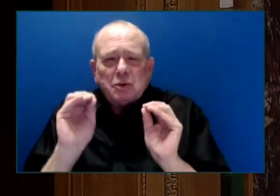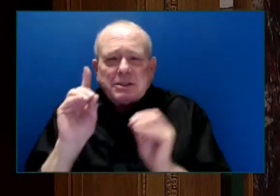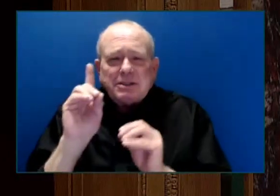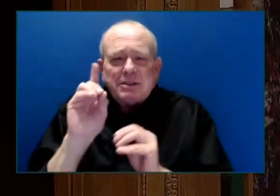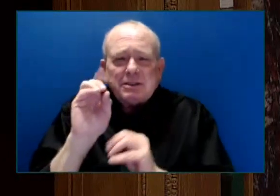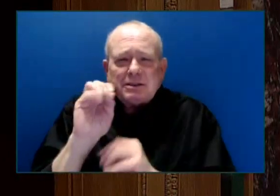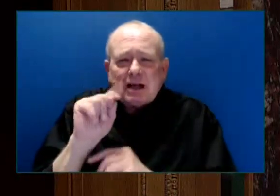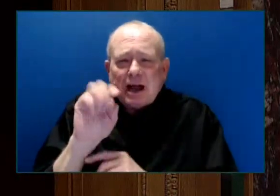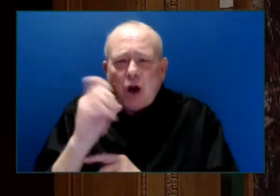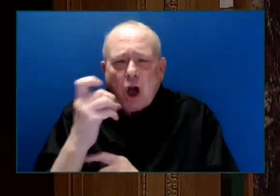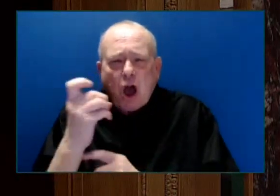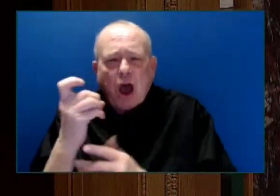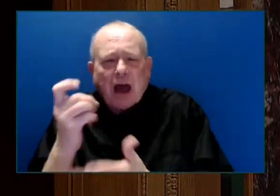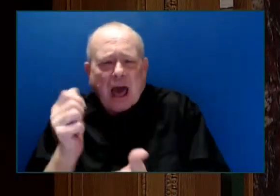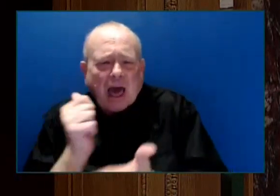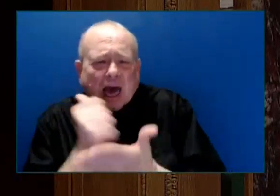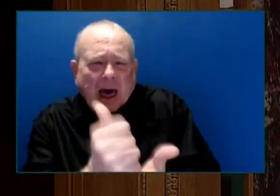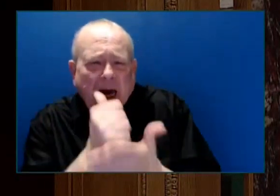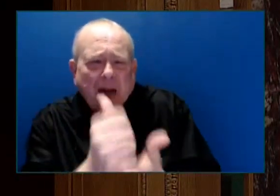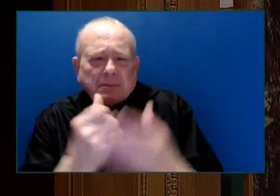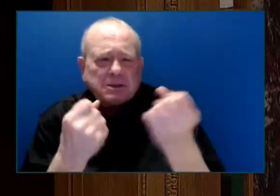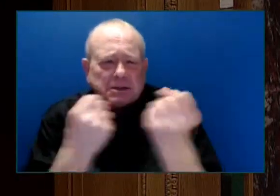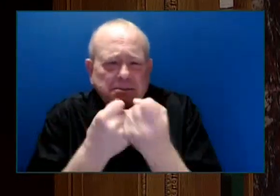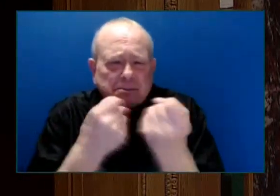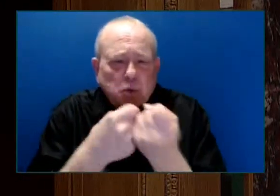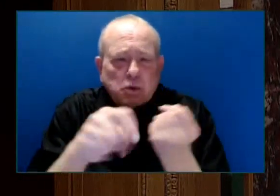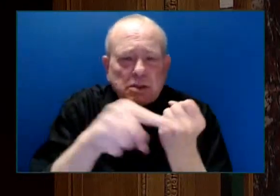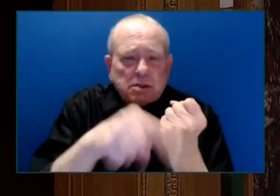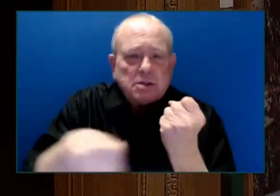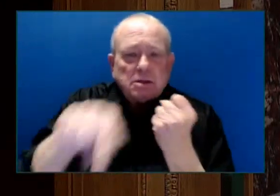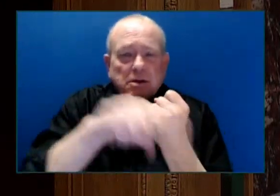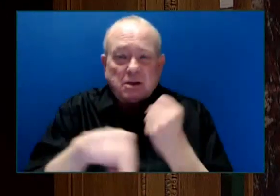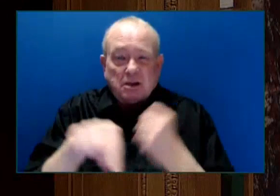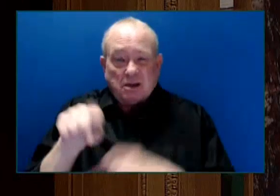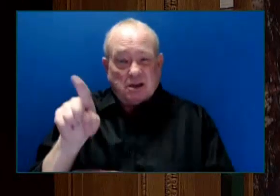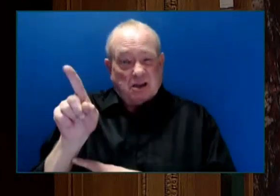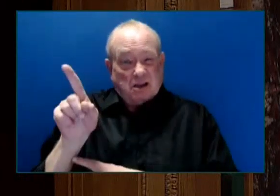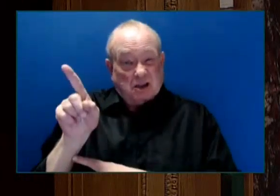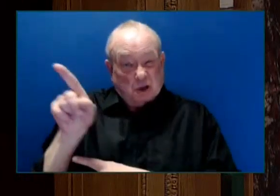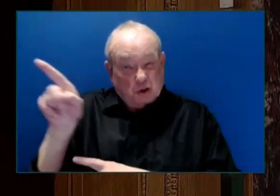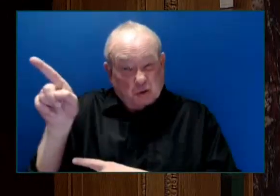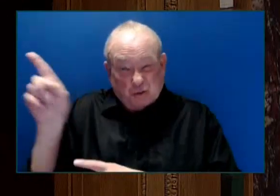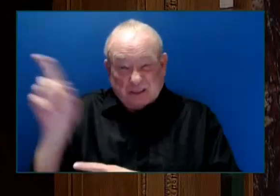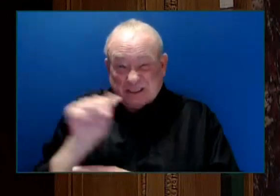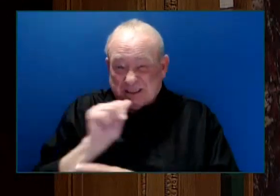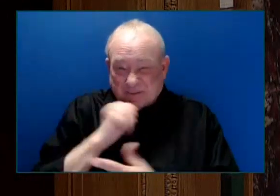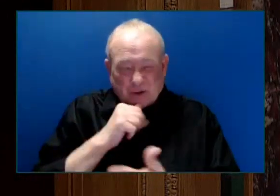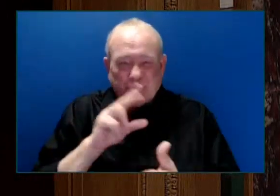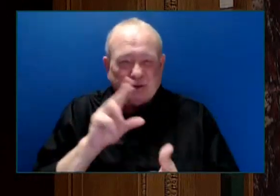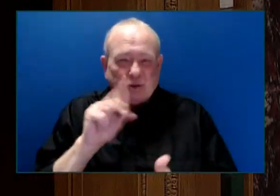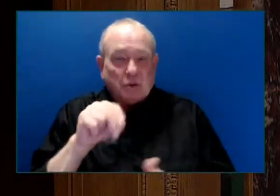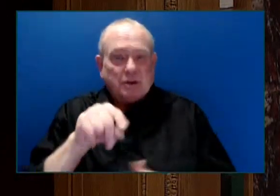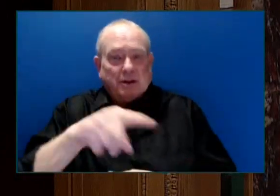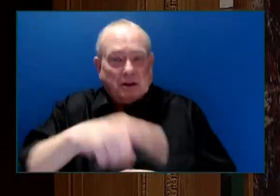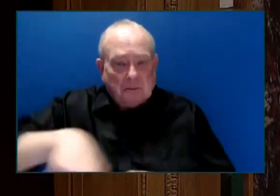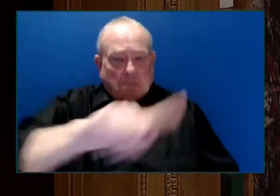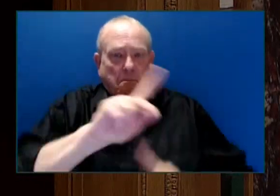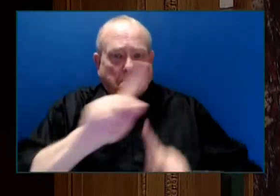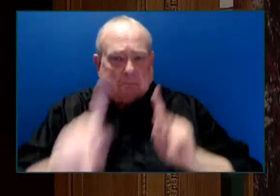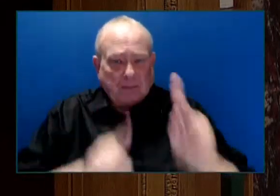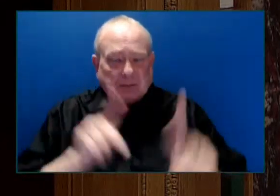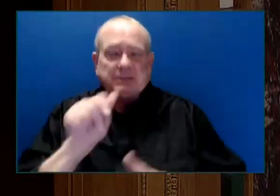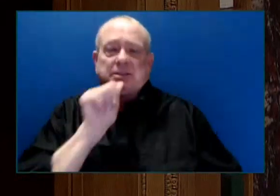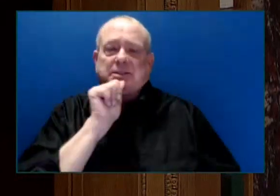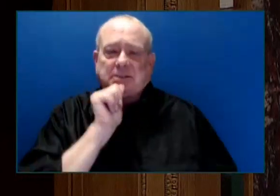Those addicted are paying the price, Mr. Speaker. The Premier chose to warehouse the homeless without providing adequate